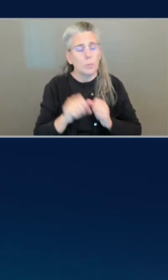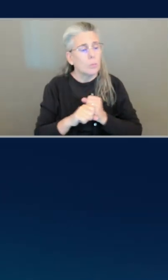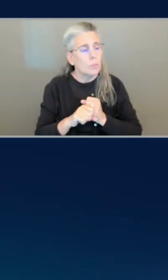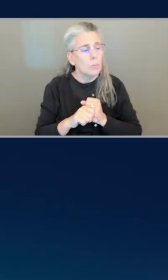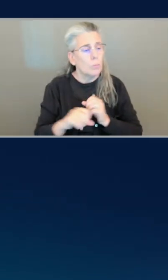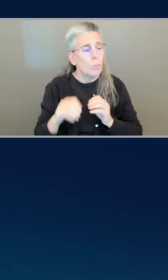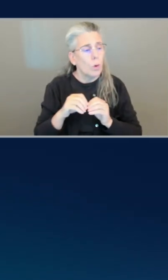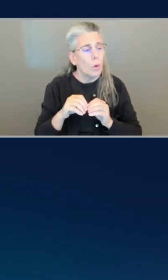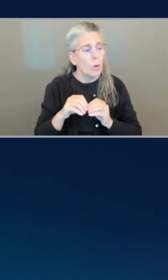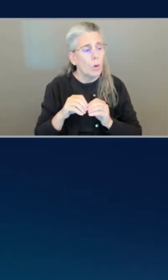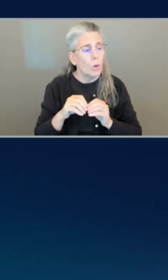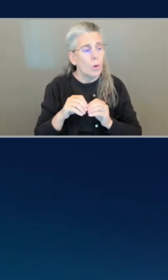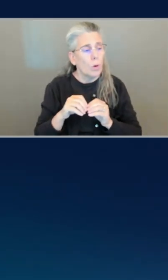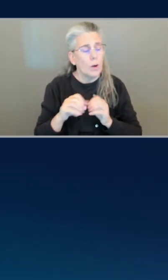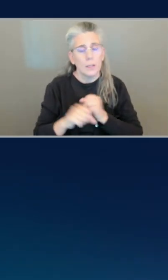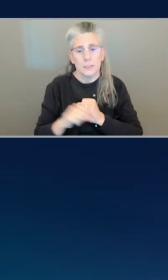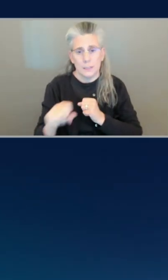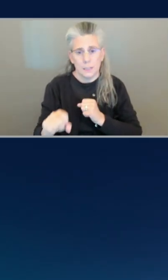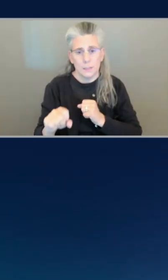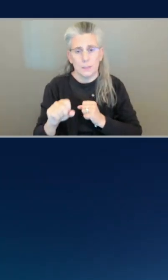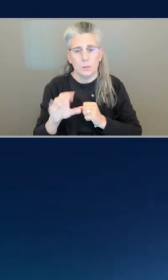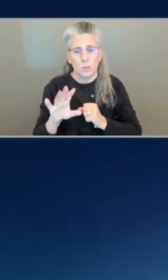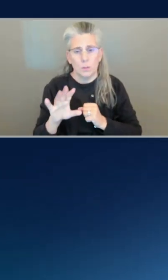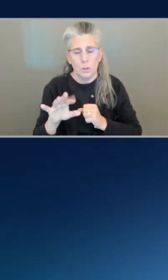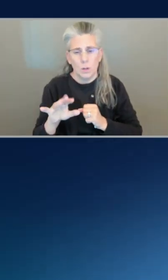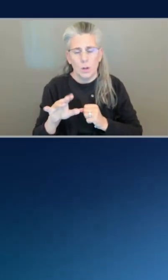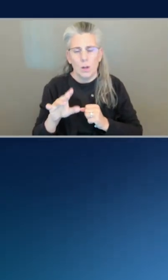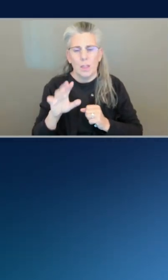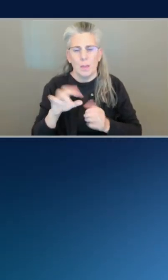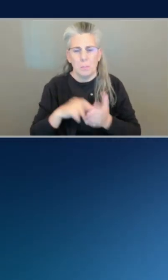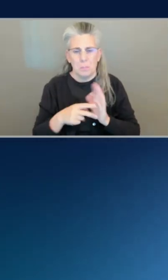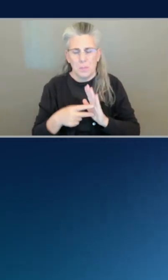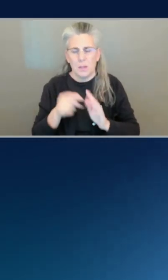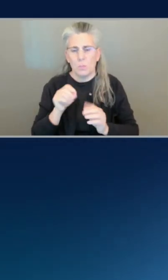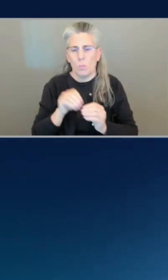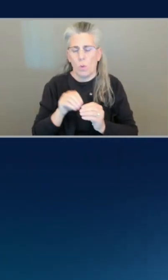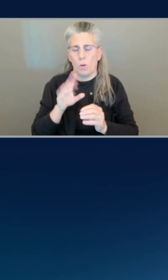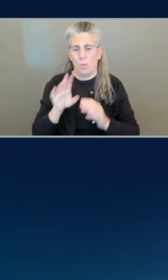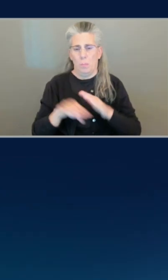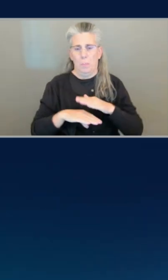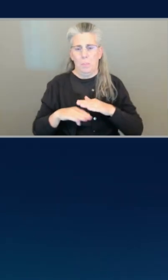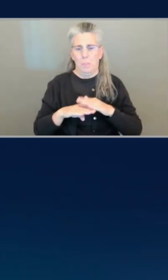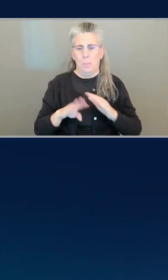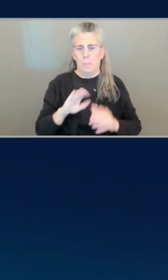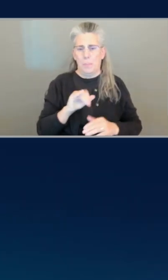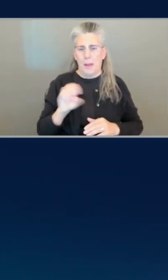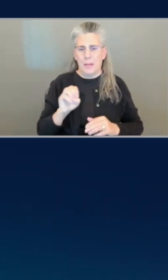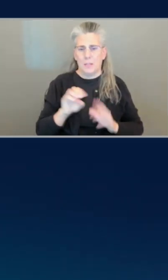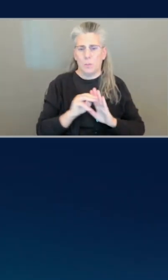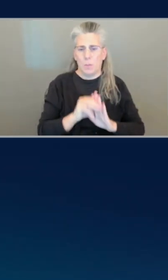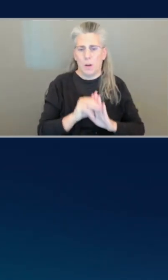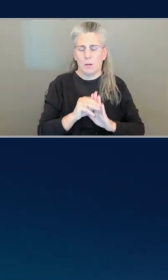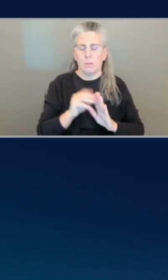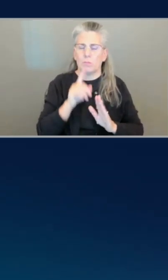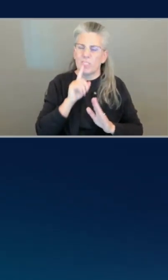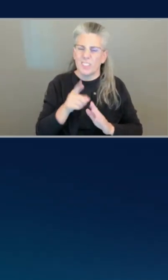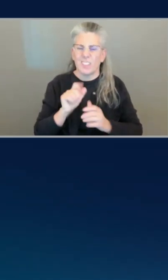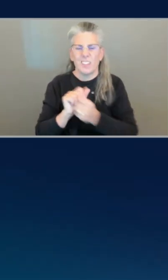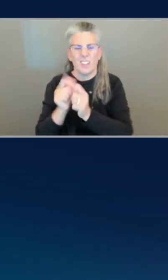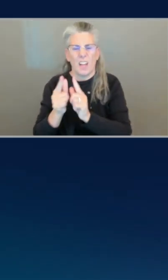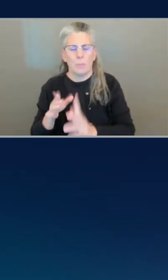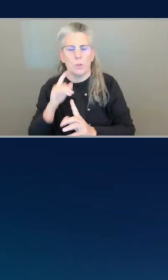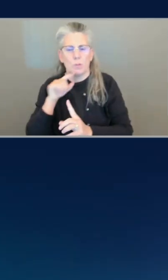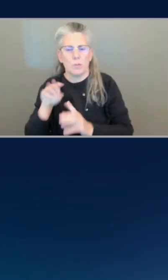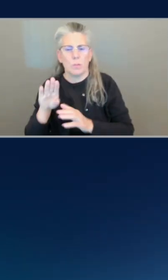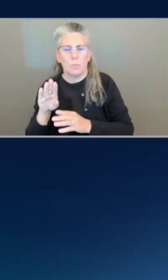the agentic chat, the core components of that is the base model itself, or rather I would say the adapter with the base model. And then I have